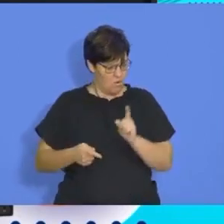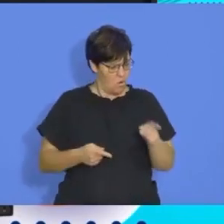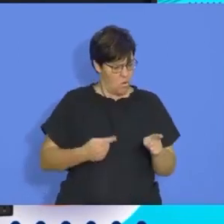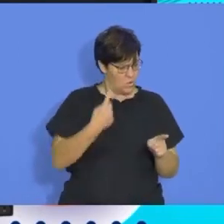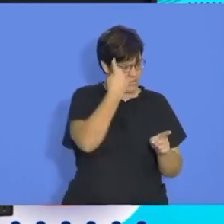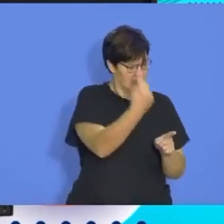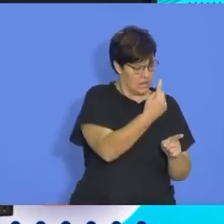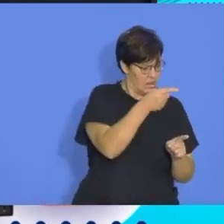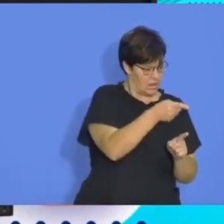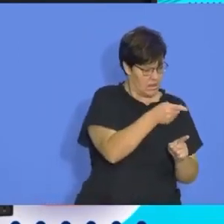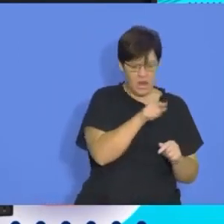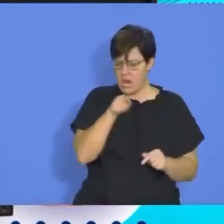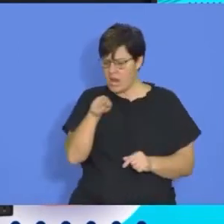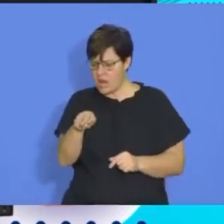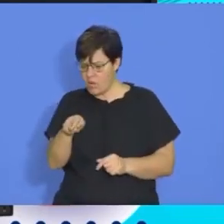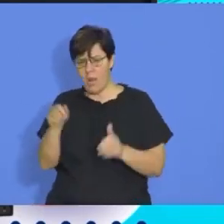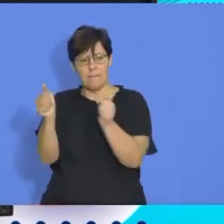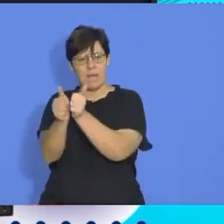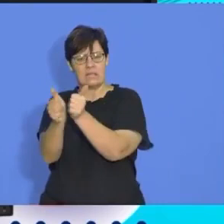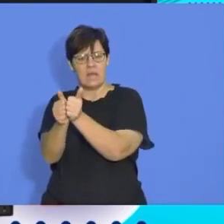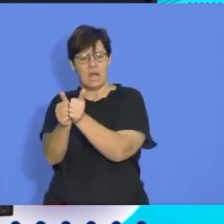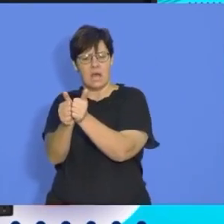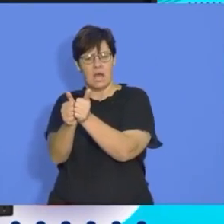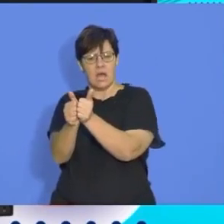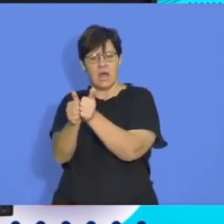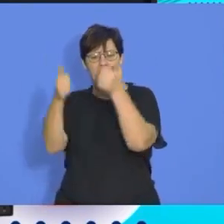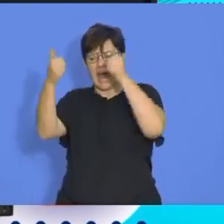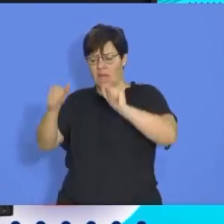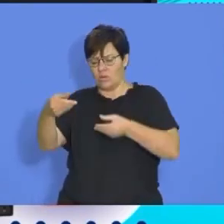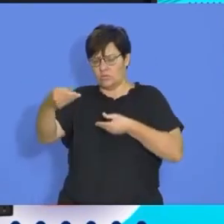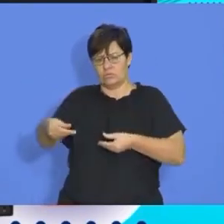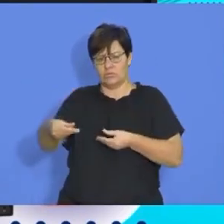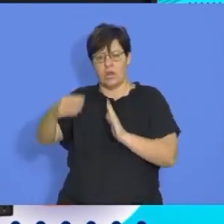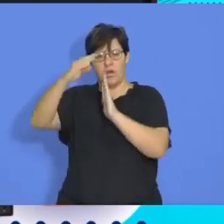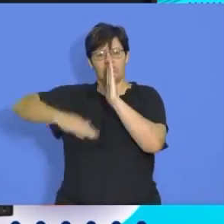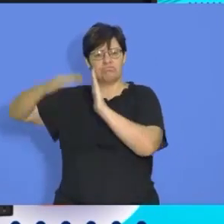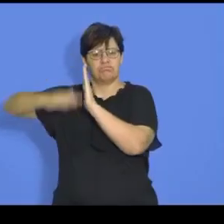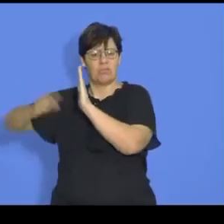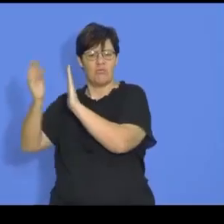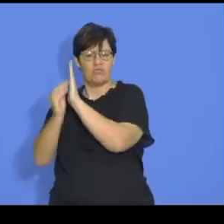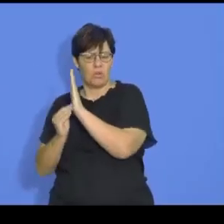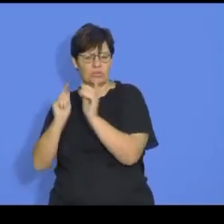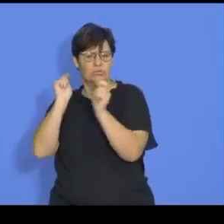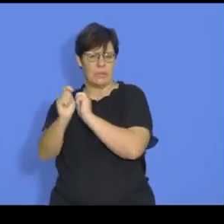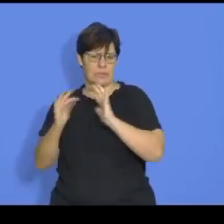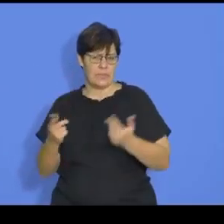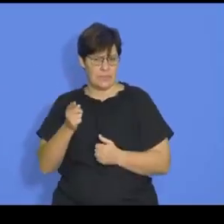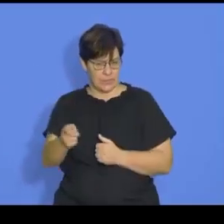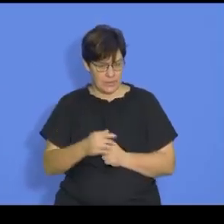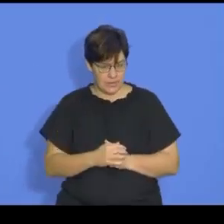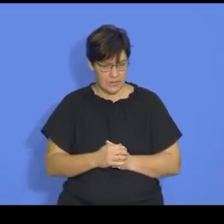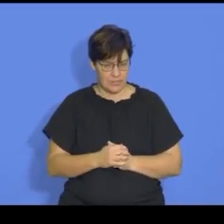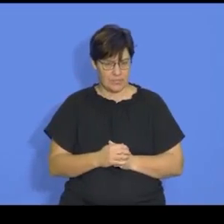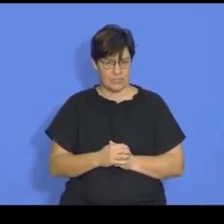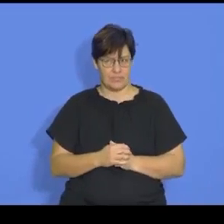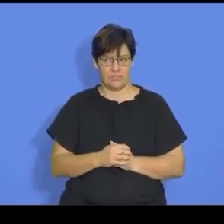the accounting records that I'm going to prepare, how is that going to change? So let's focus on that.